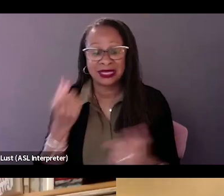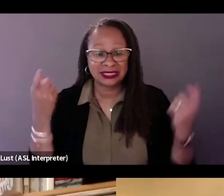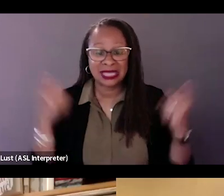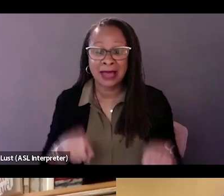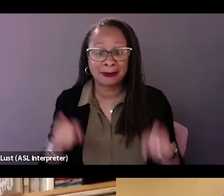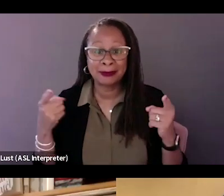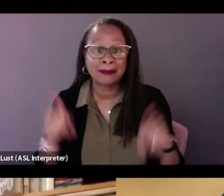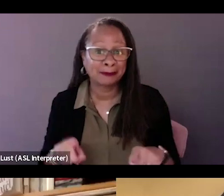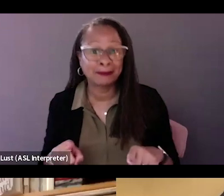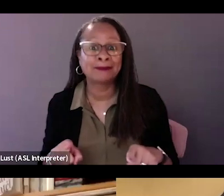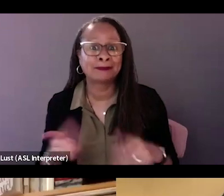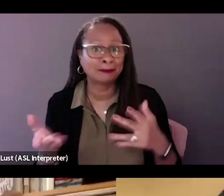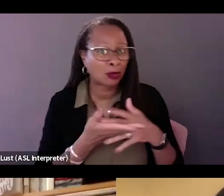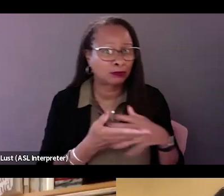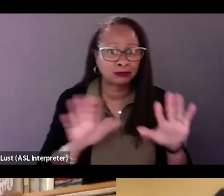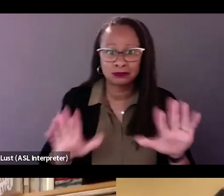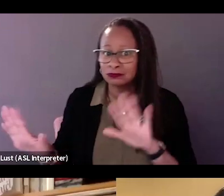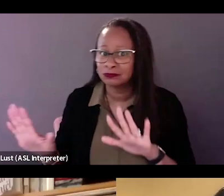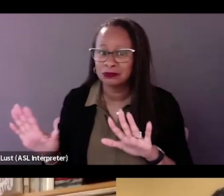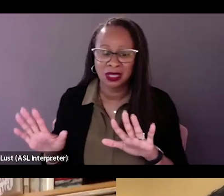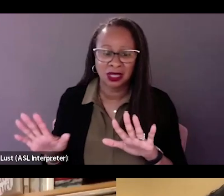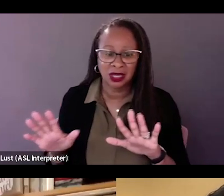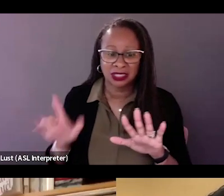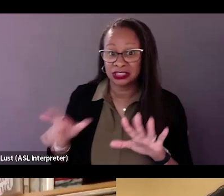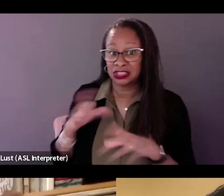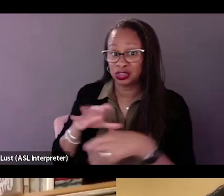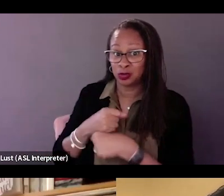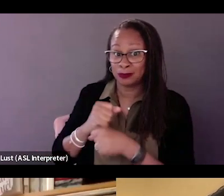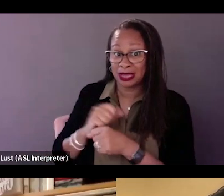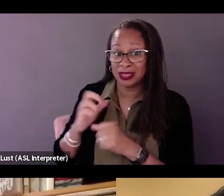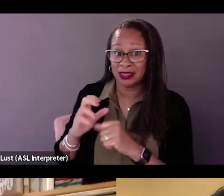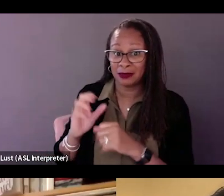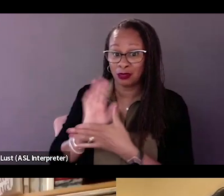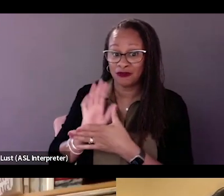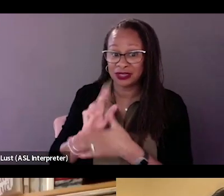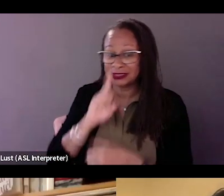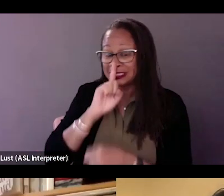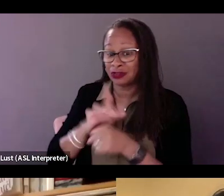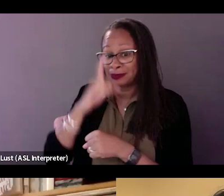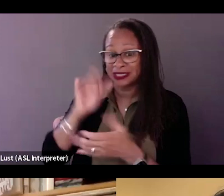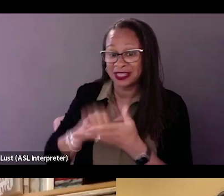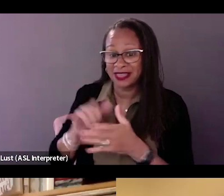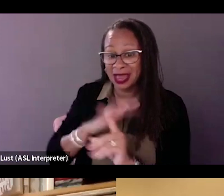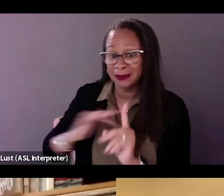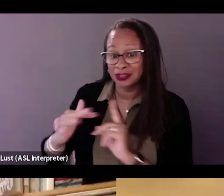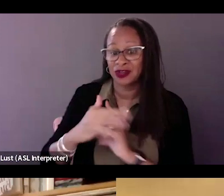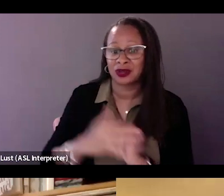Yeah. Oh, I'm just going to Go ask ahead. you, did you make this movie like secretly because of that atmosphere?